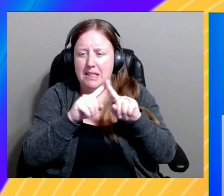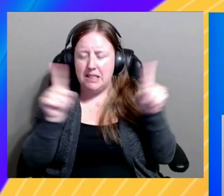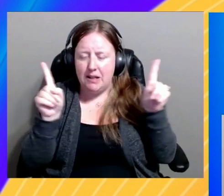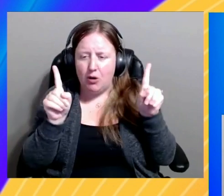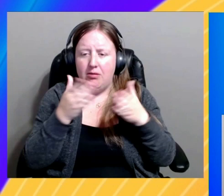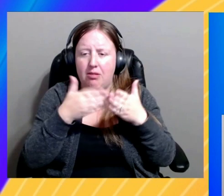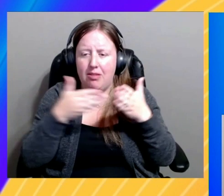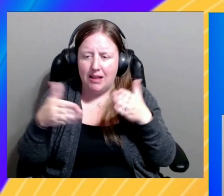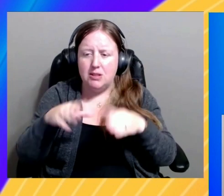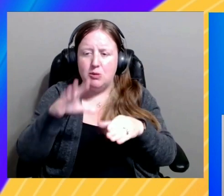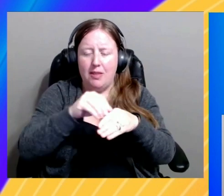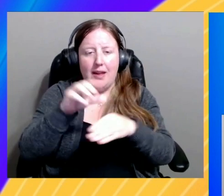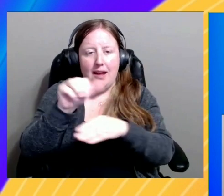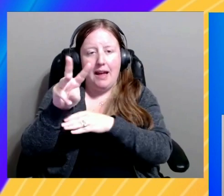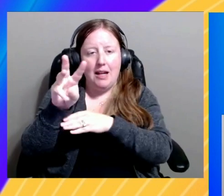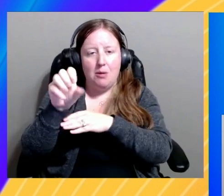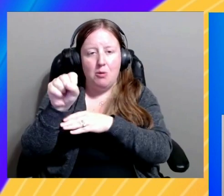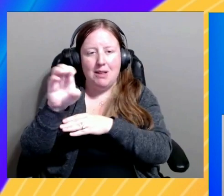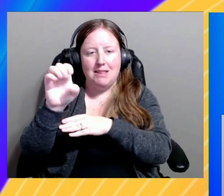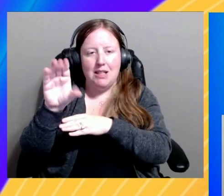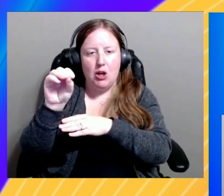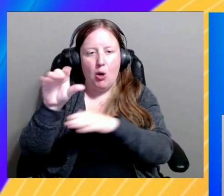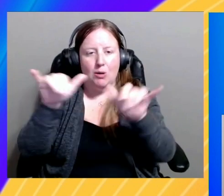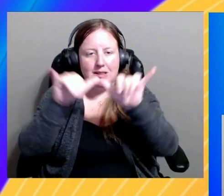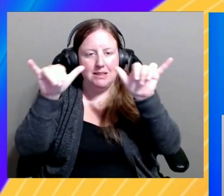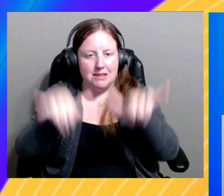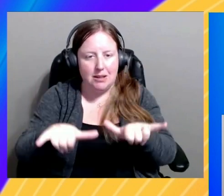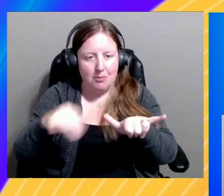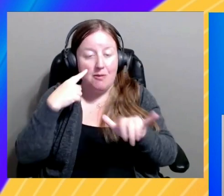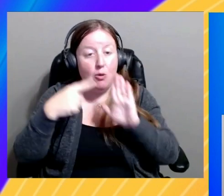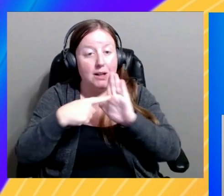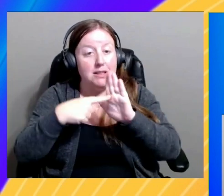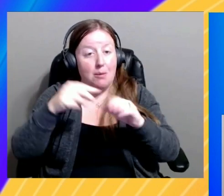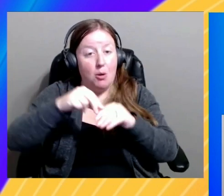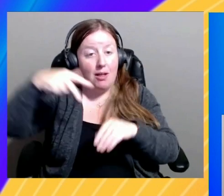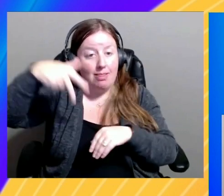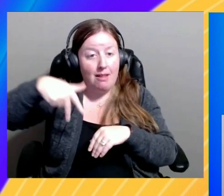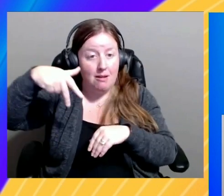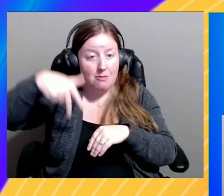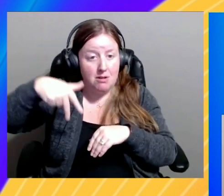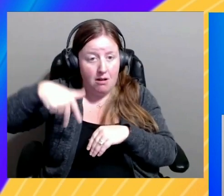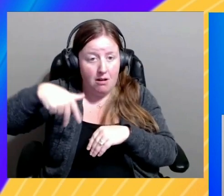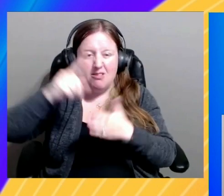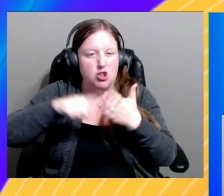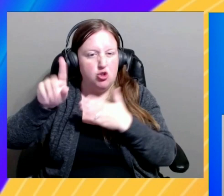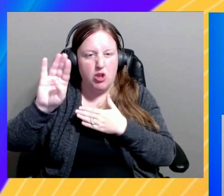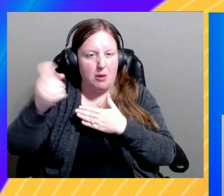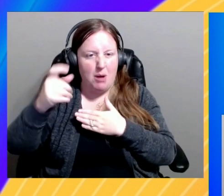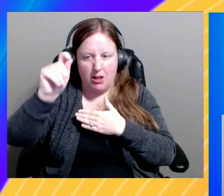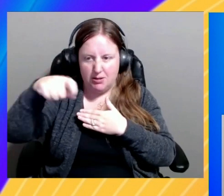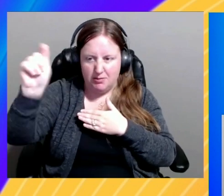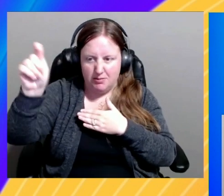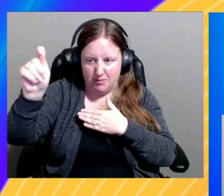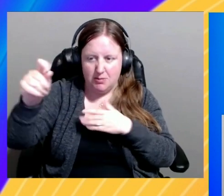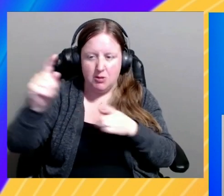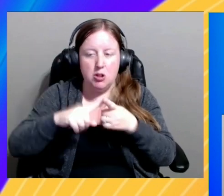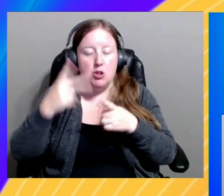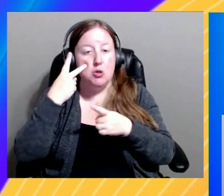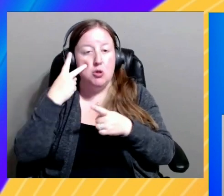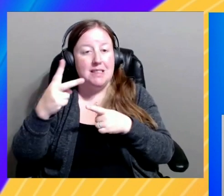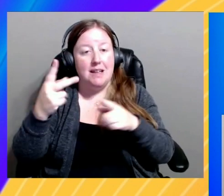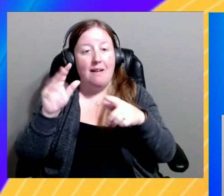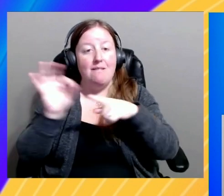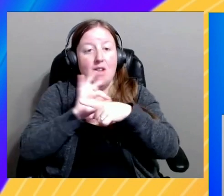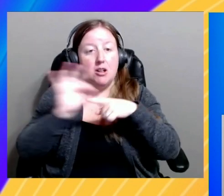AWS ecosystem. For example, in Lambda, it's just a checkbox to produce traces from a function. There's a